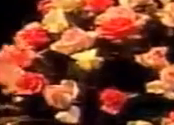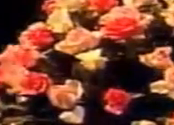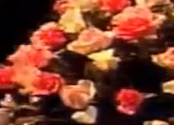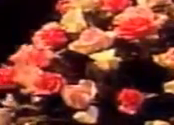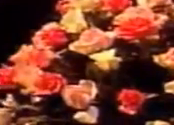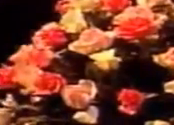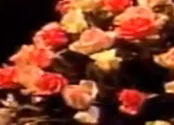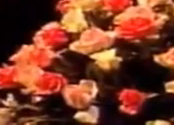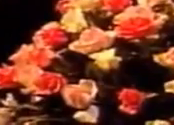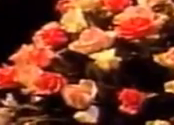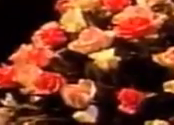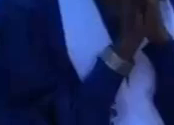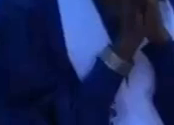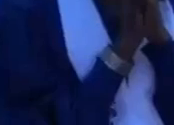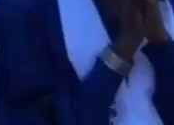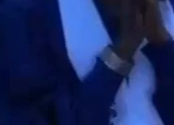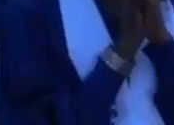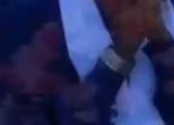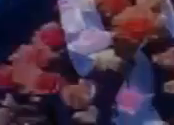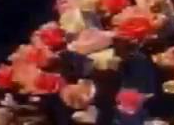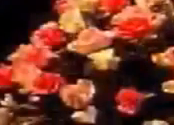Hallelujah. Amen. Amen.